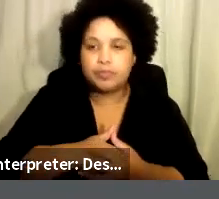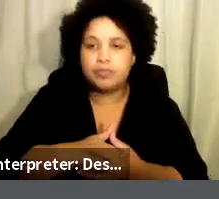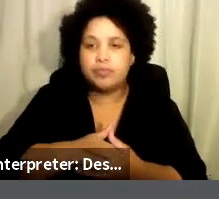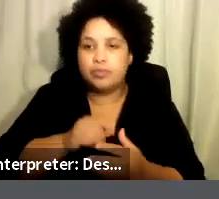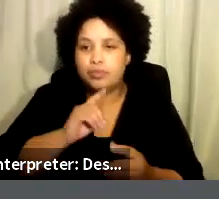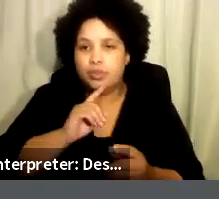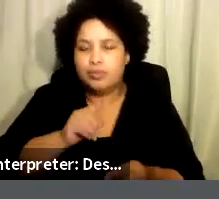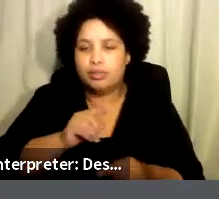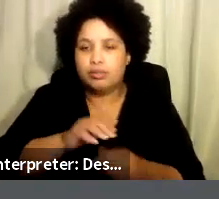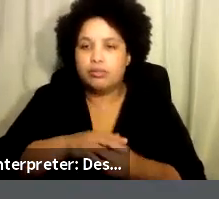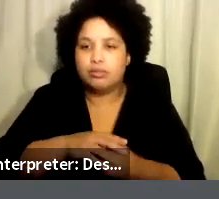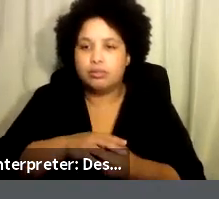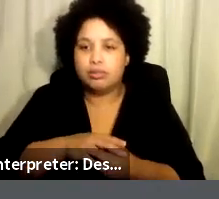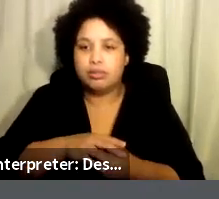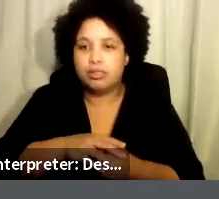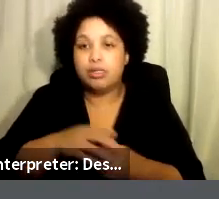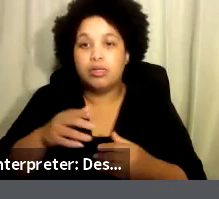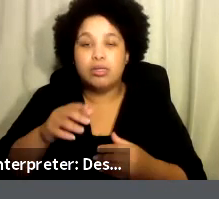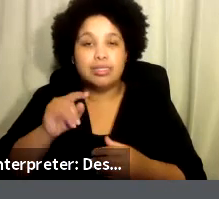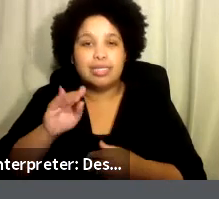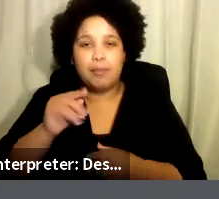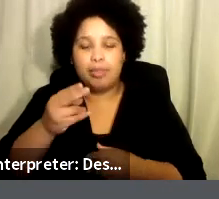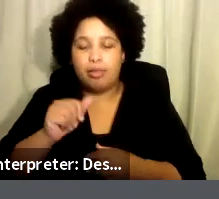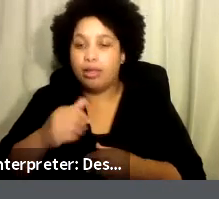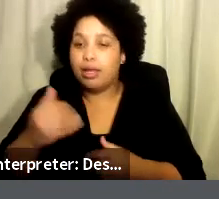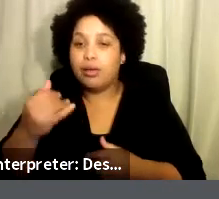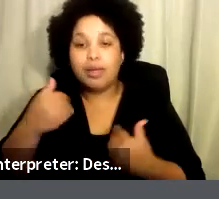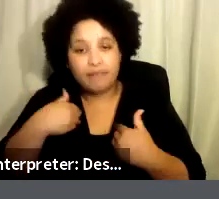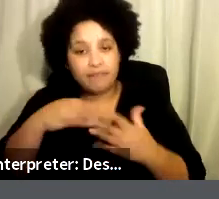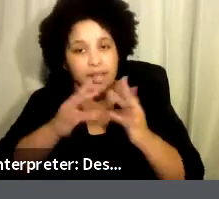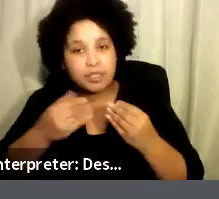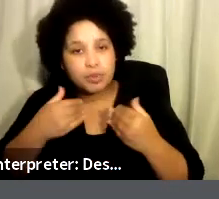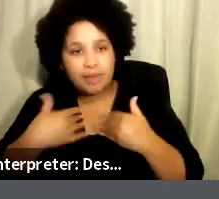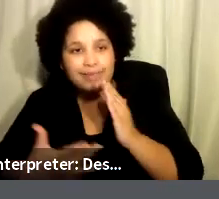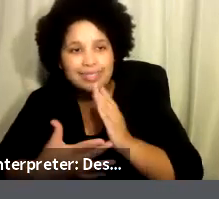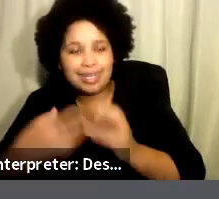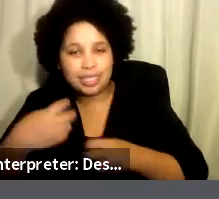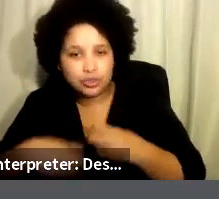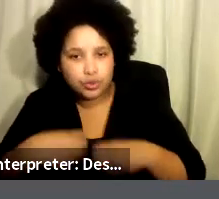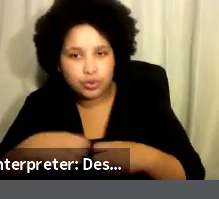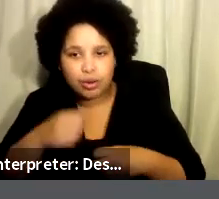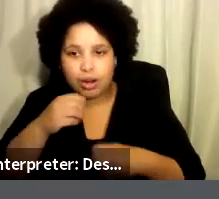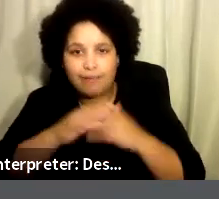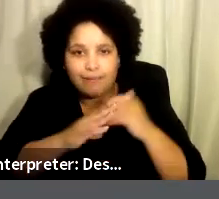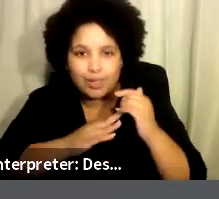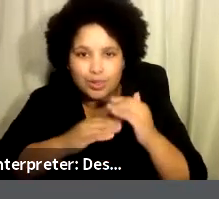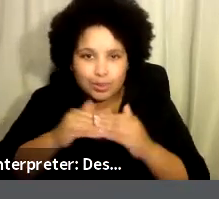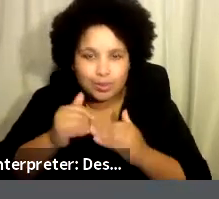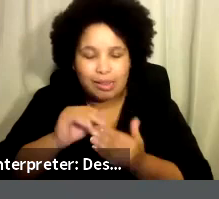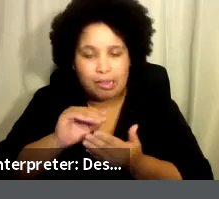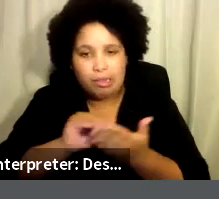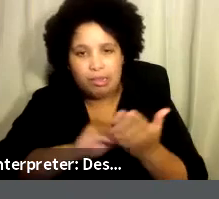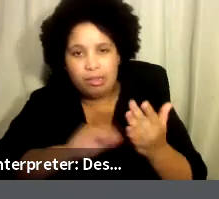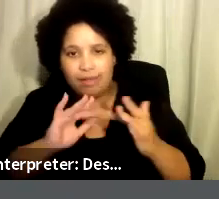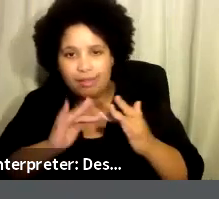if you have, because we do have families that have tech issues or aren't comfortable filling out the